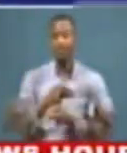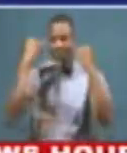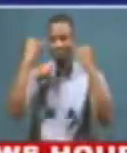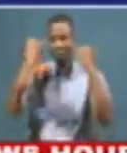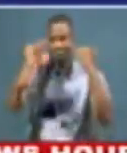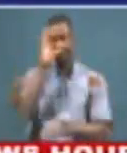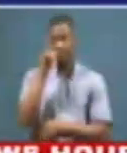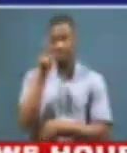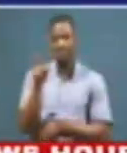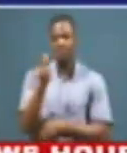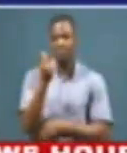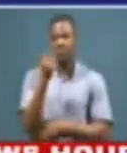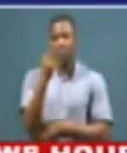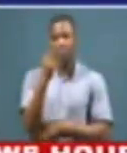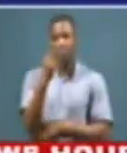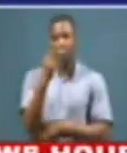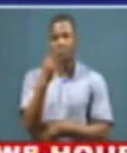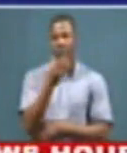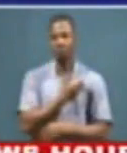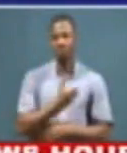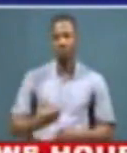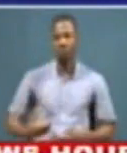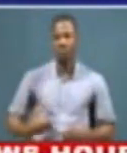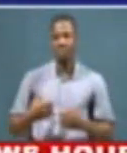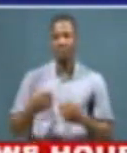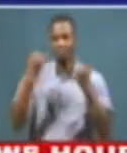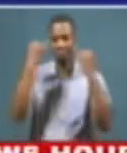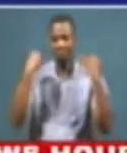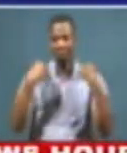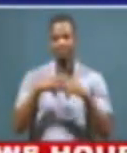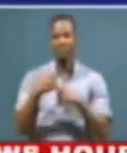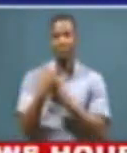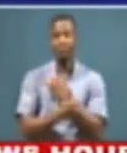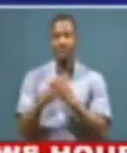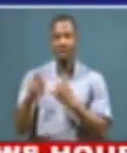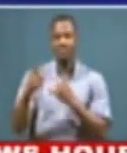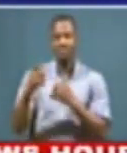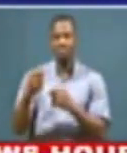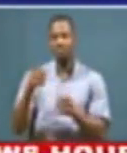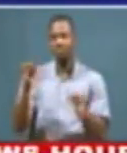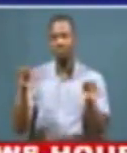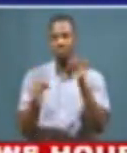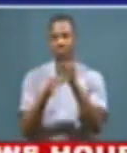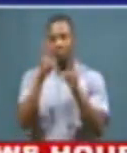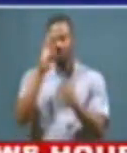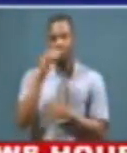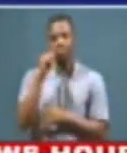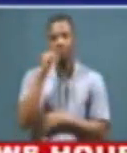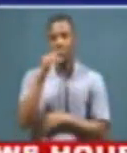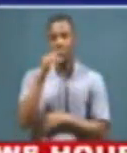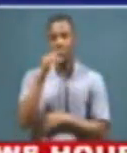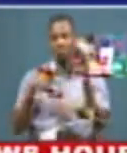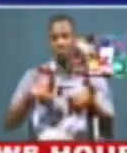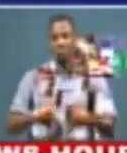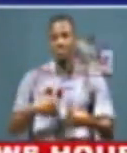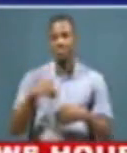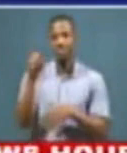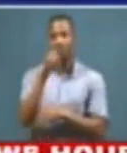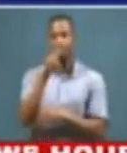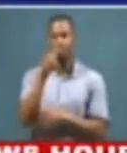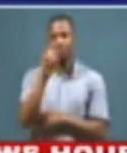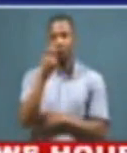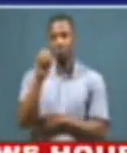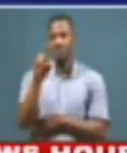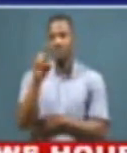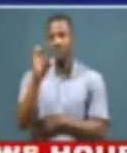Yeboah is the 14th Chief Justice of the country. And he succeeds Justice Sophia Akuffo, who retired on December